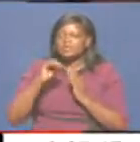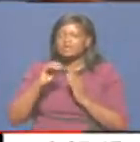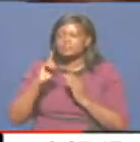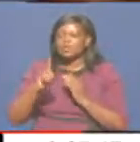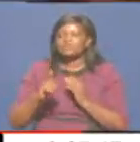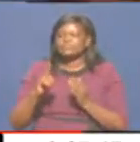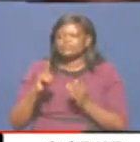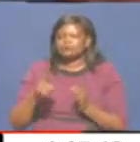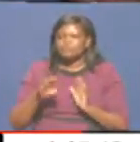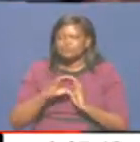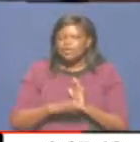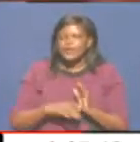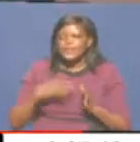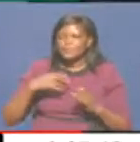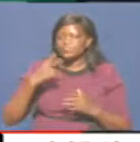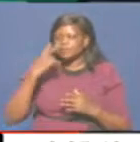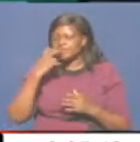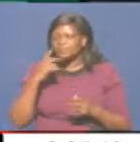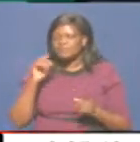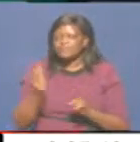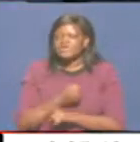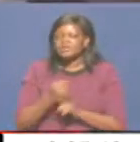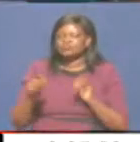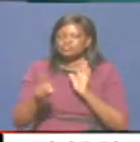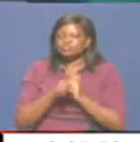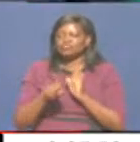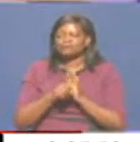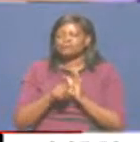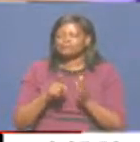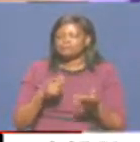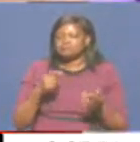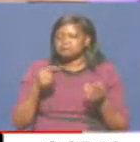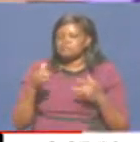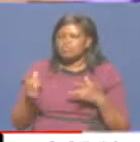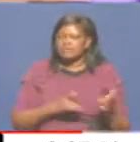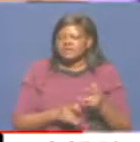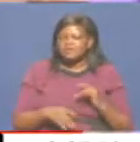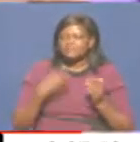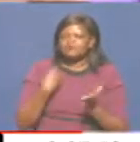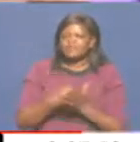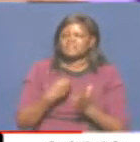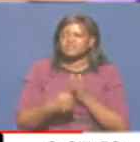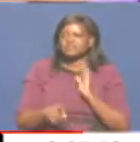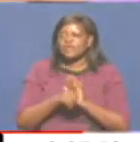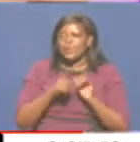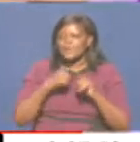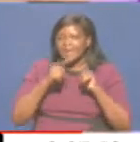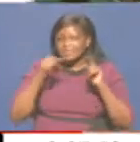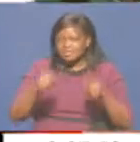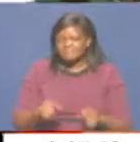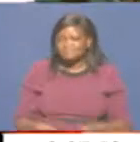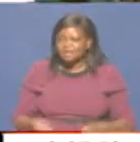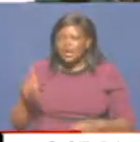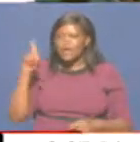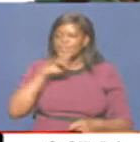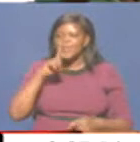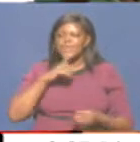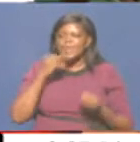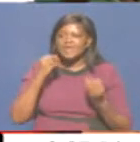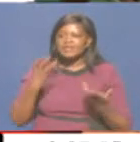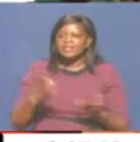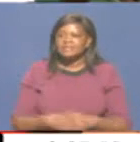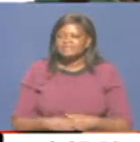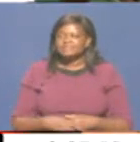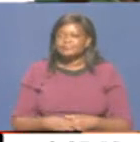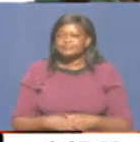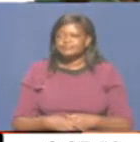people suspected to have violated laws relating to financial flows. However, it has been a tough undertaking. Not all